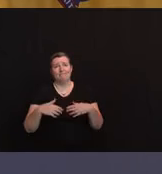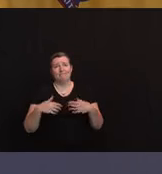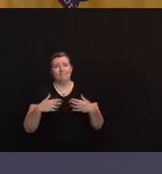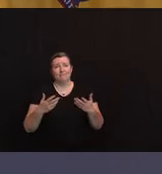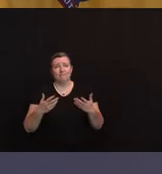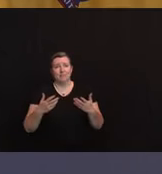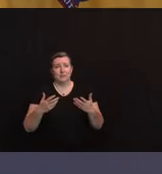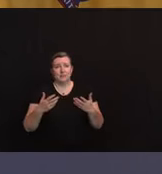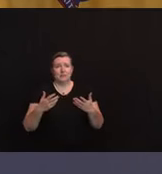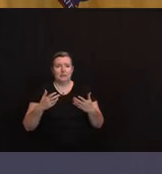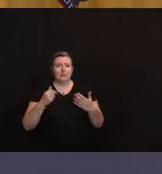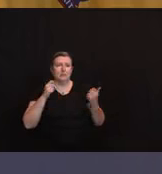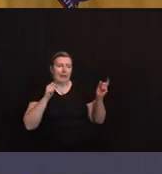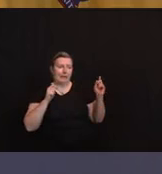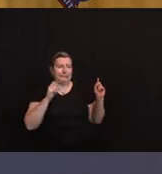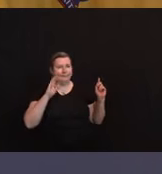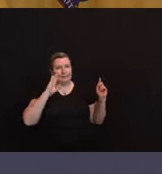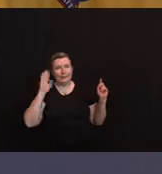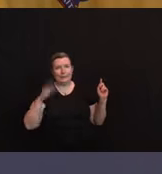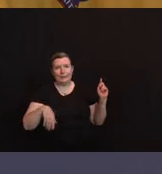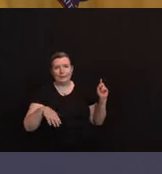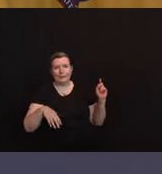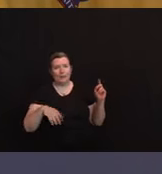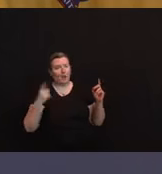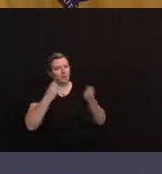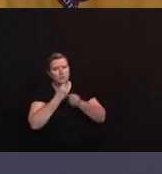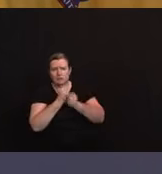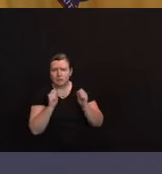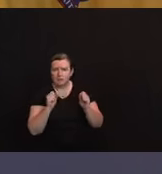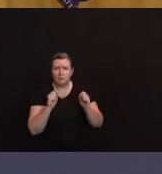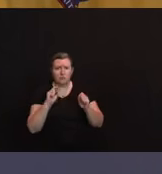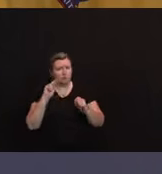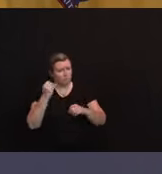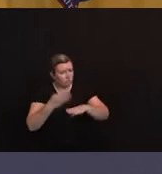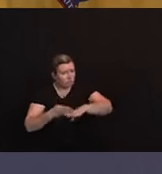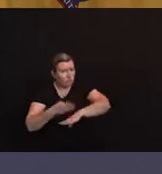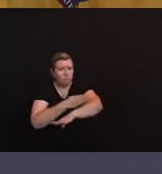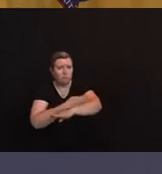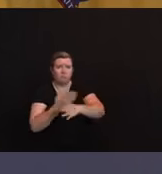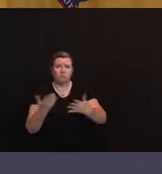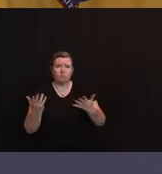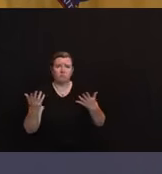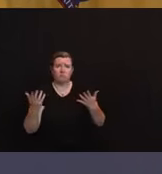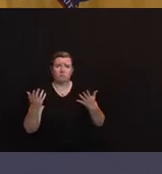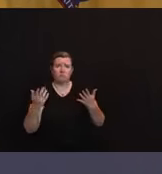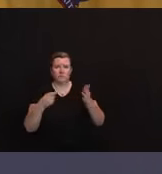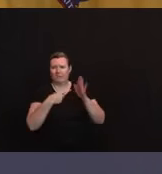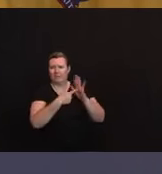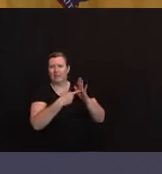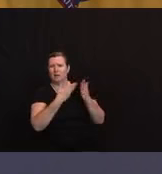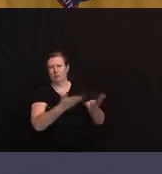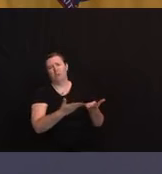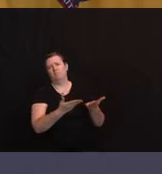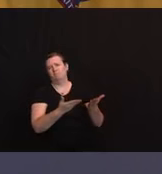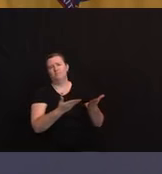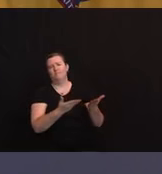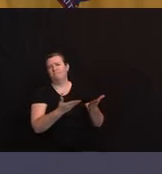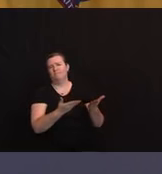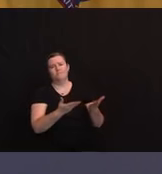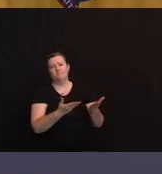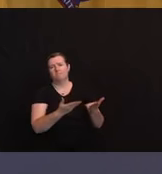but there's too many examples that continue to tell us that we're not home yet. We have a ways to go. So